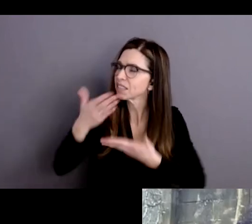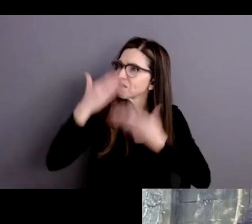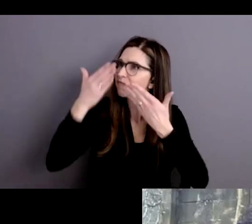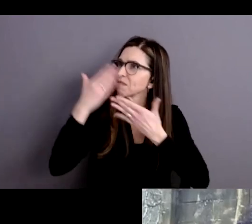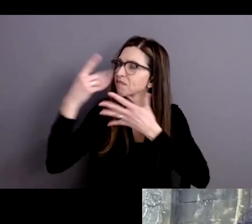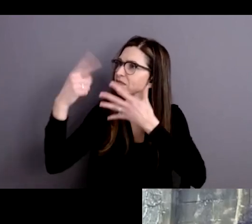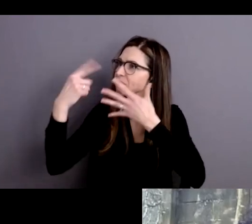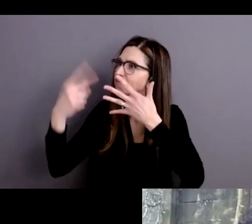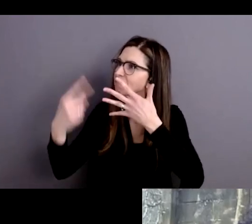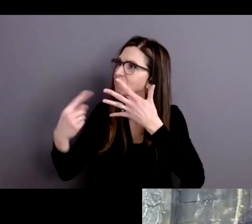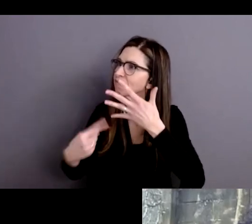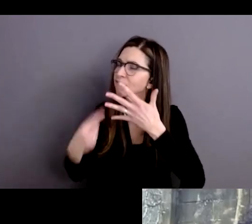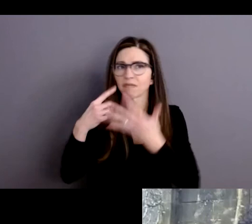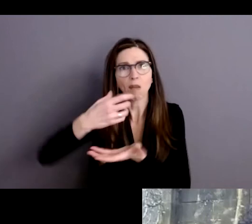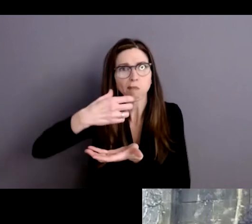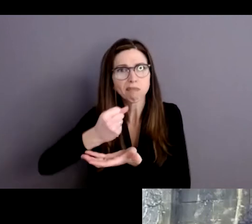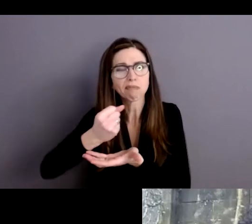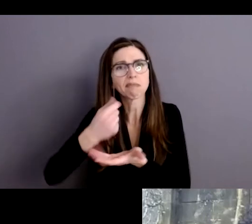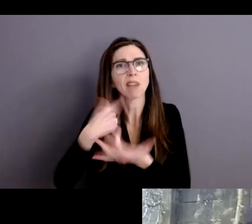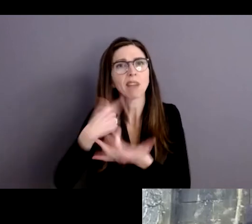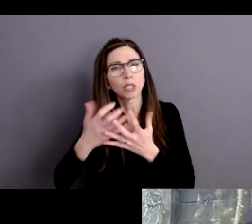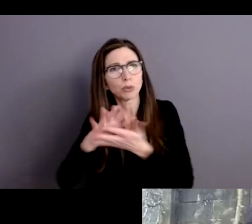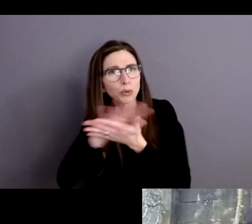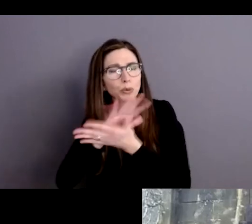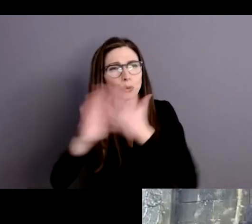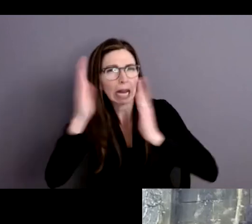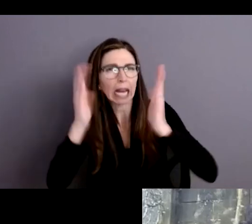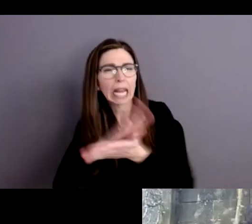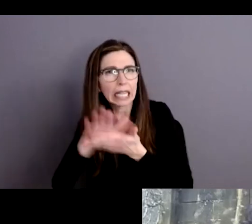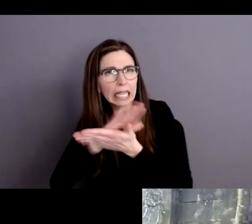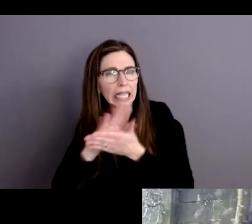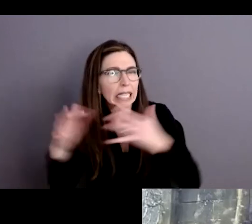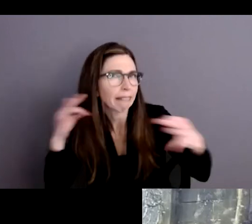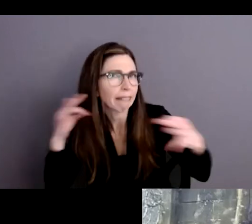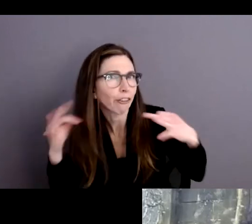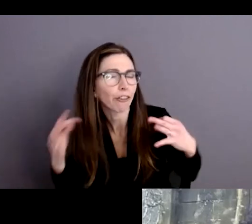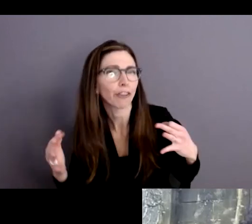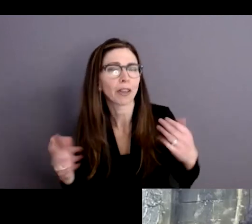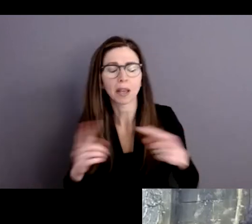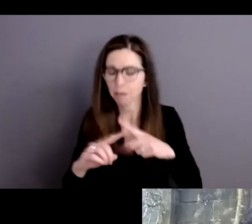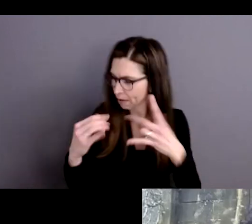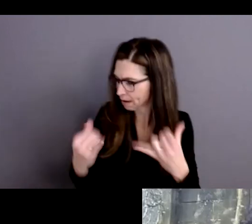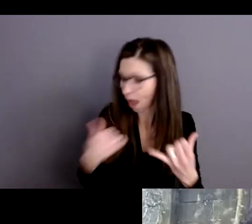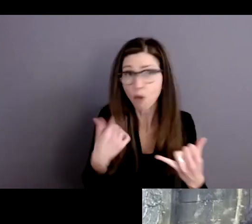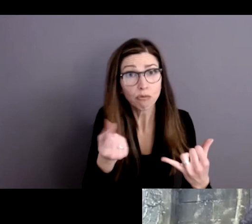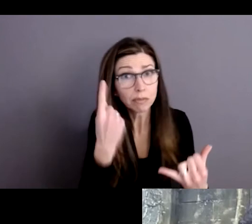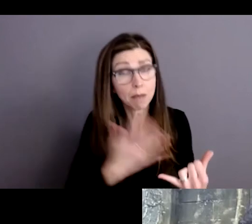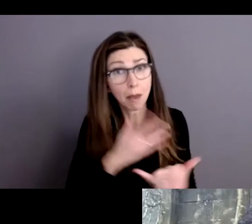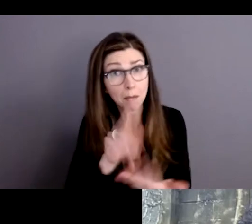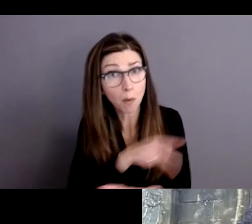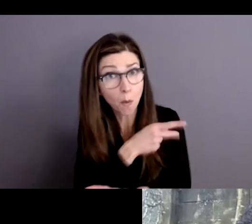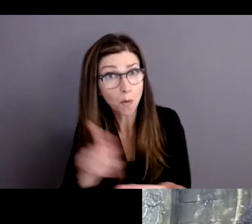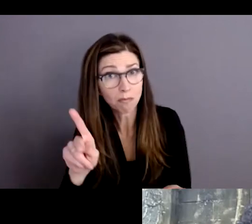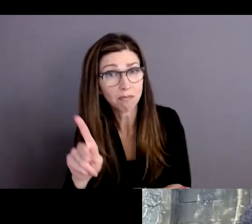it? Sun sneaks through the curtains like a summer day, but it's so damn cold I can still see